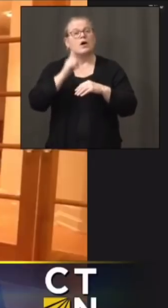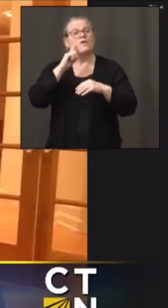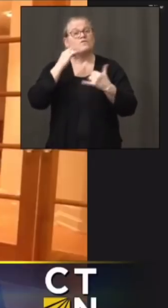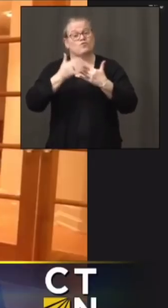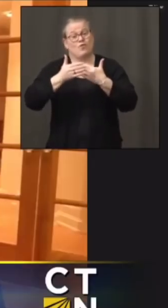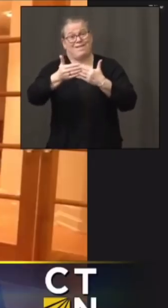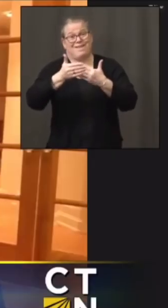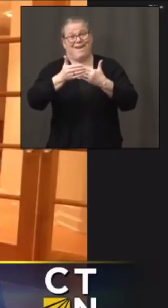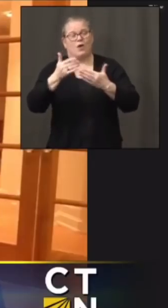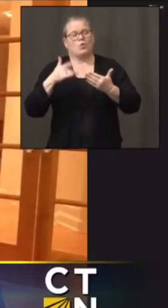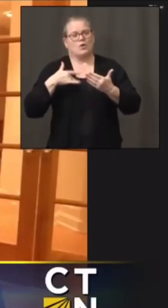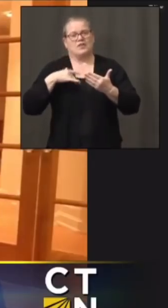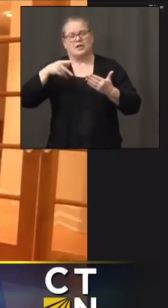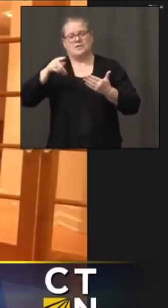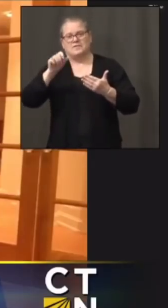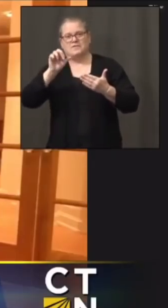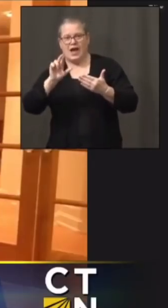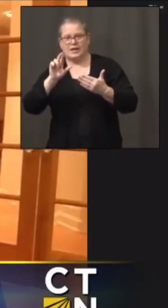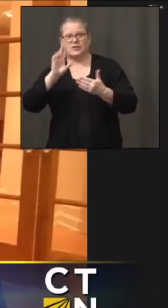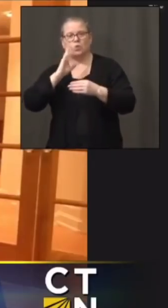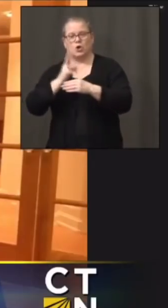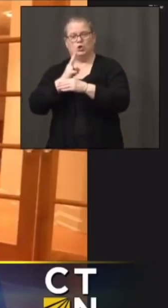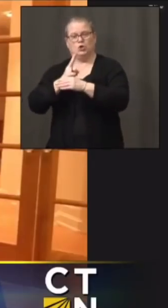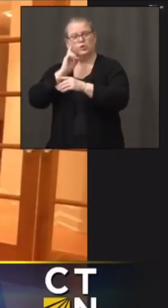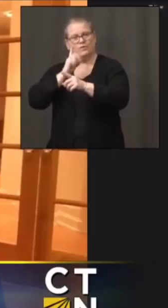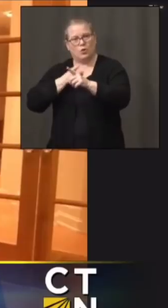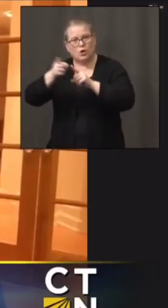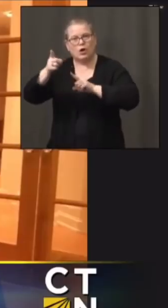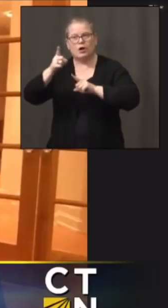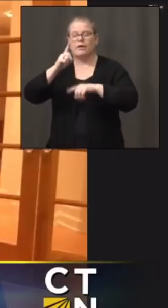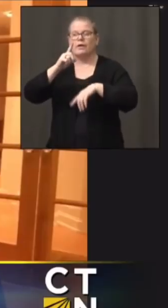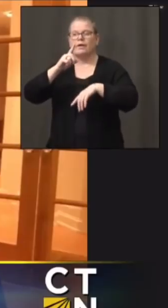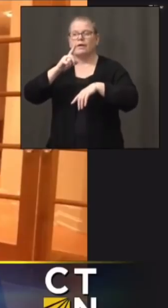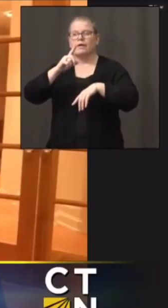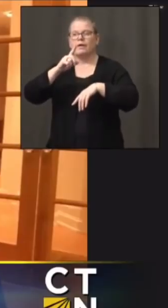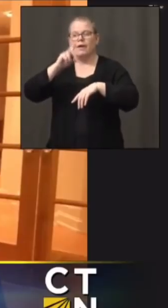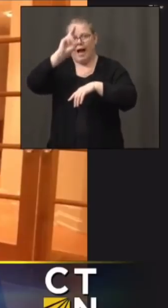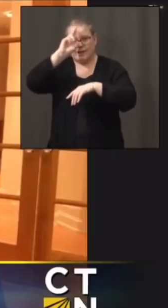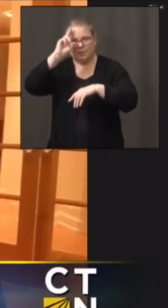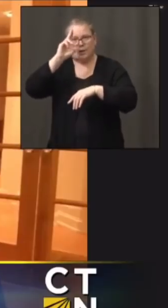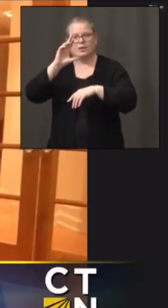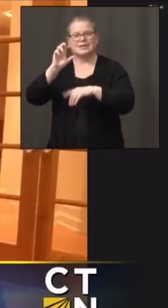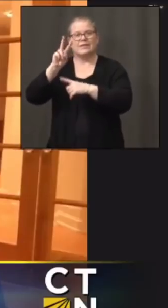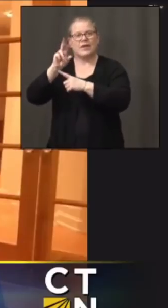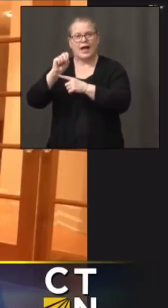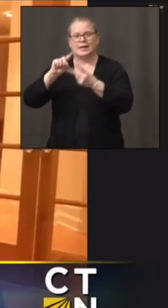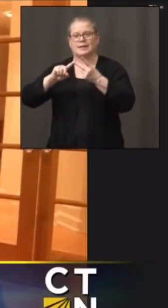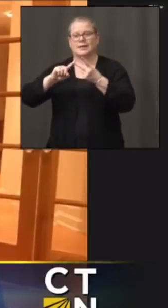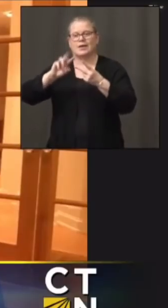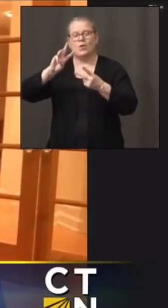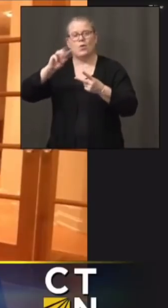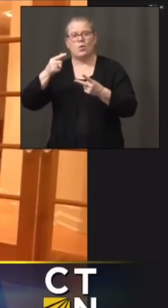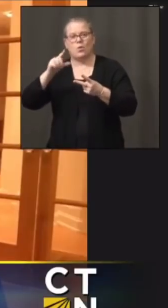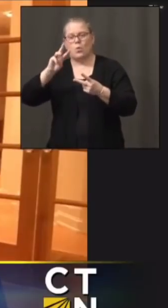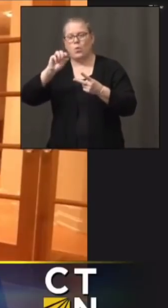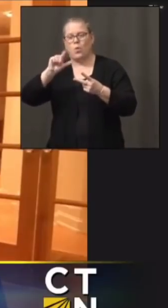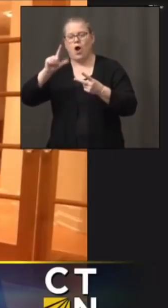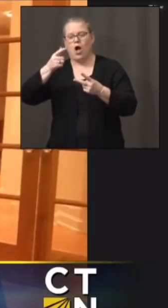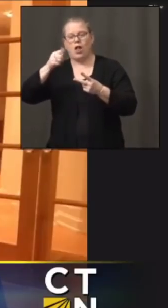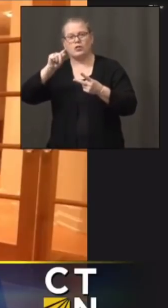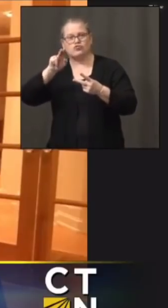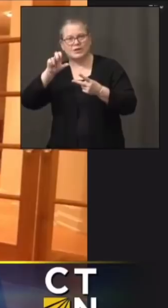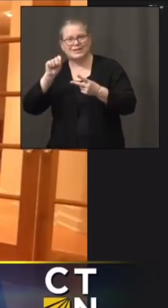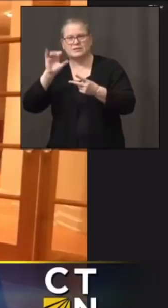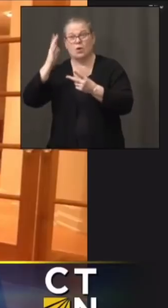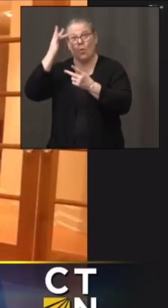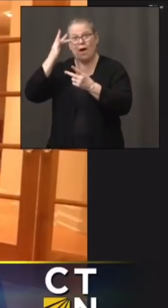Pfizer vaccine go both to our acute care hospitals as well as to CVS and Walgreens. It does require some extra care with